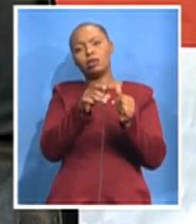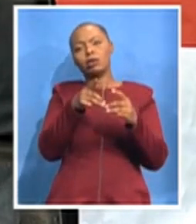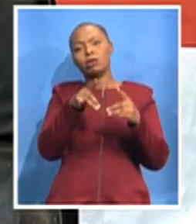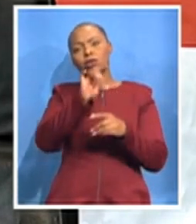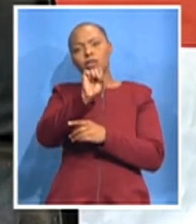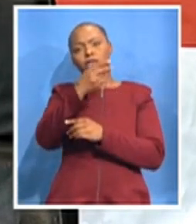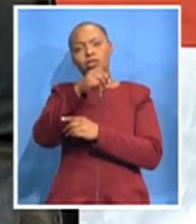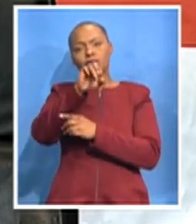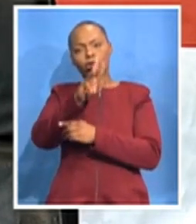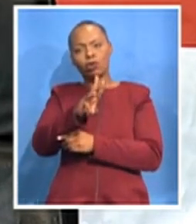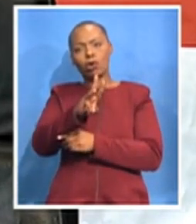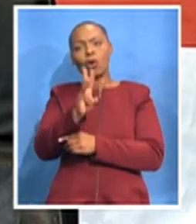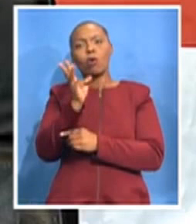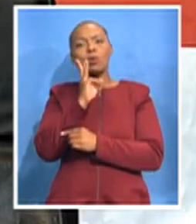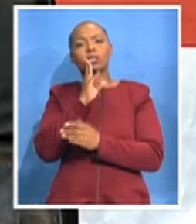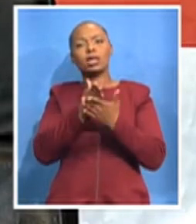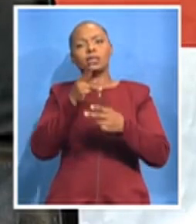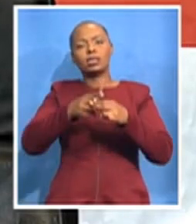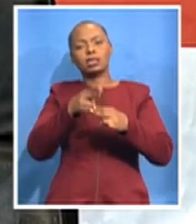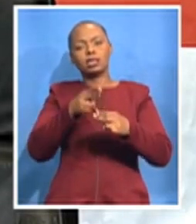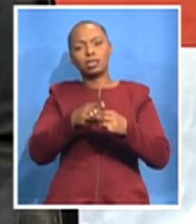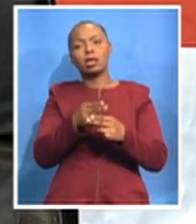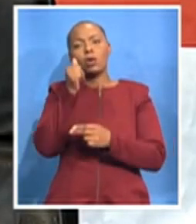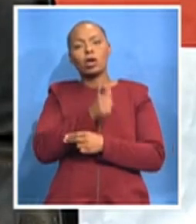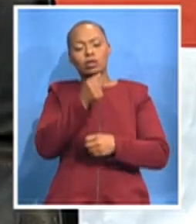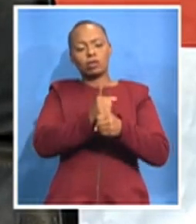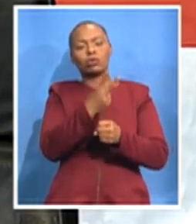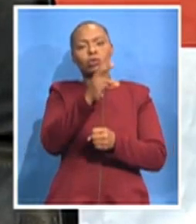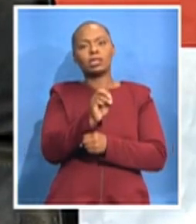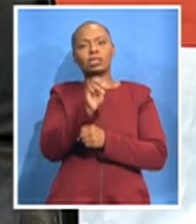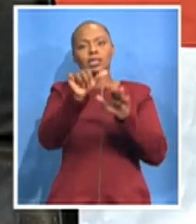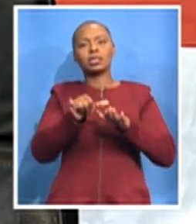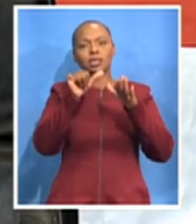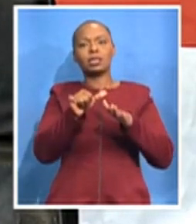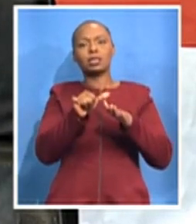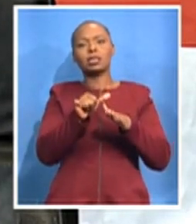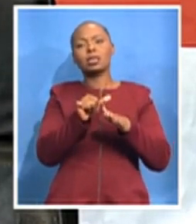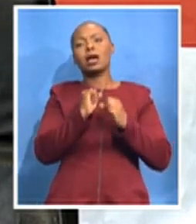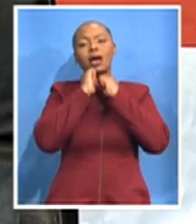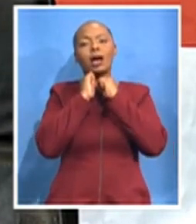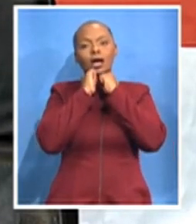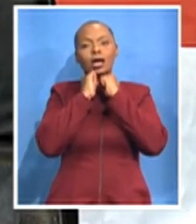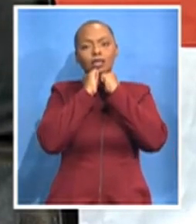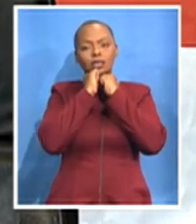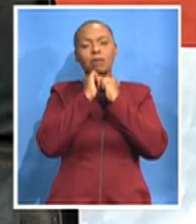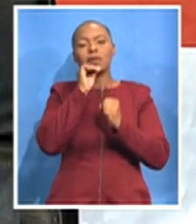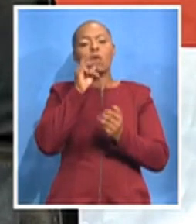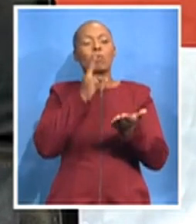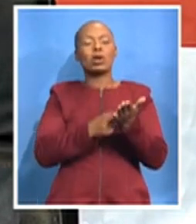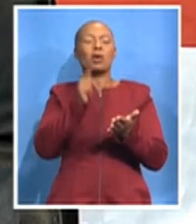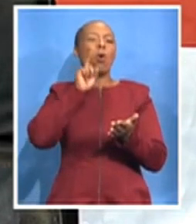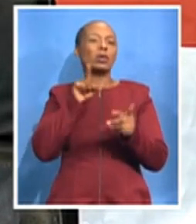August 2016. So this is one of the old backlog matters. He alleged that the previous Minister of Water